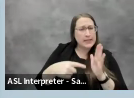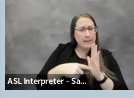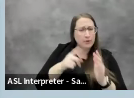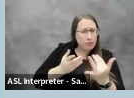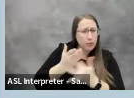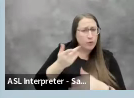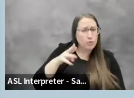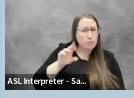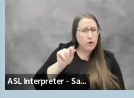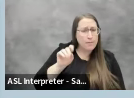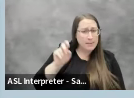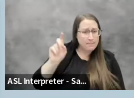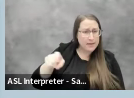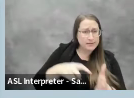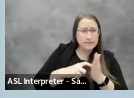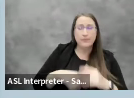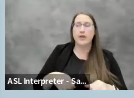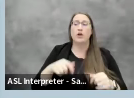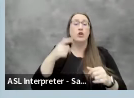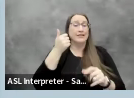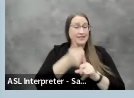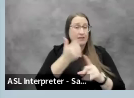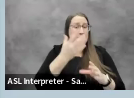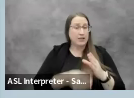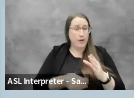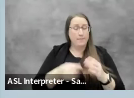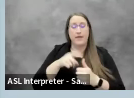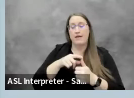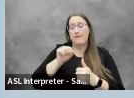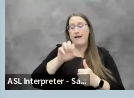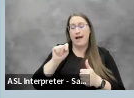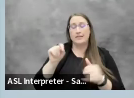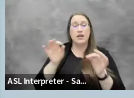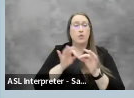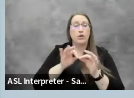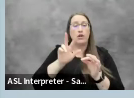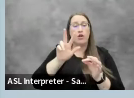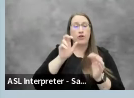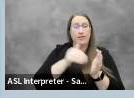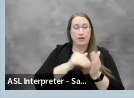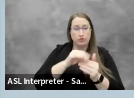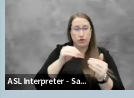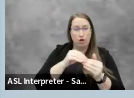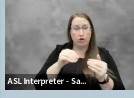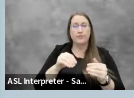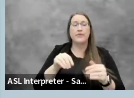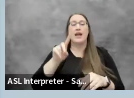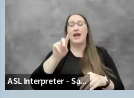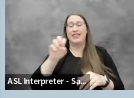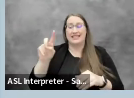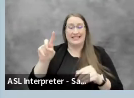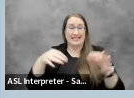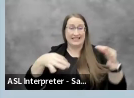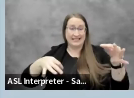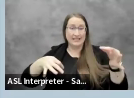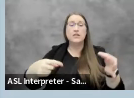passed away and her assets are as follows. She had a home worth $300,000 and her deed, her grant deed states that she owns